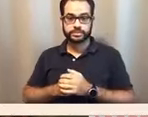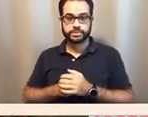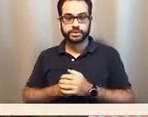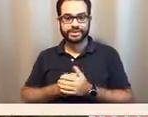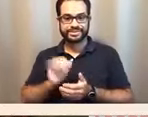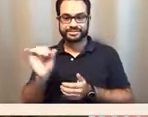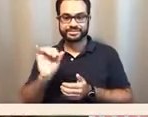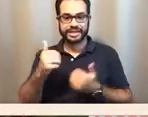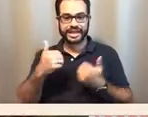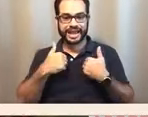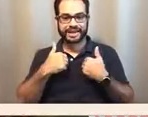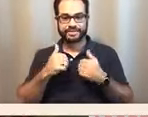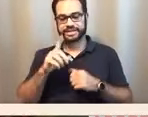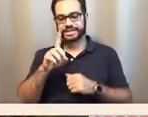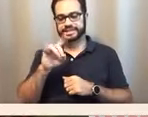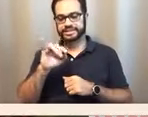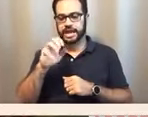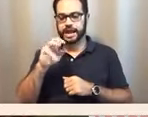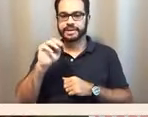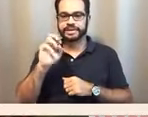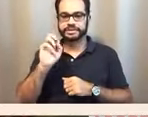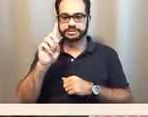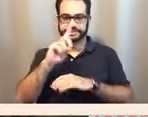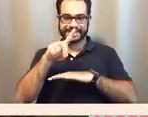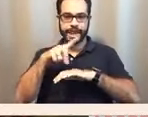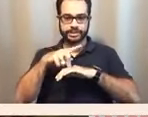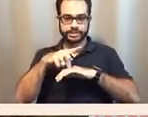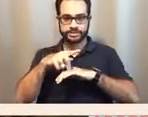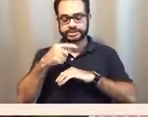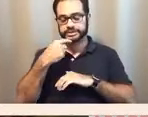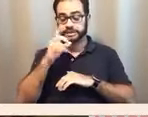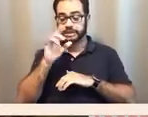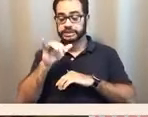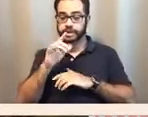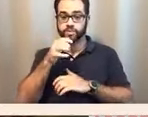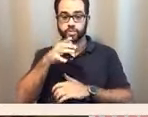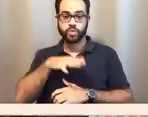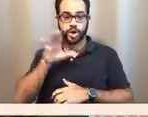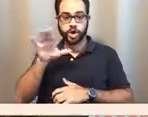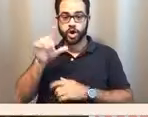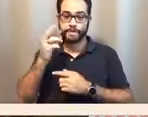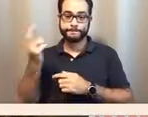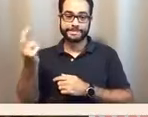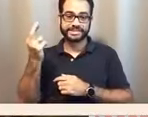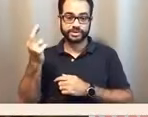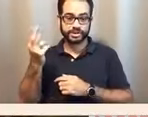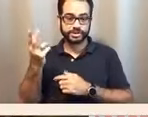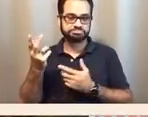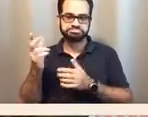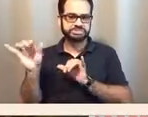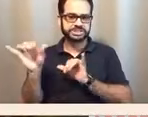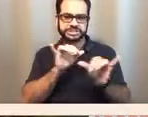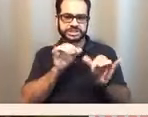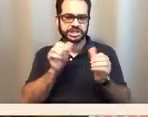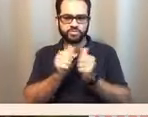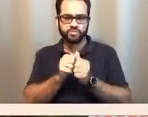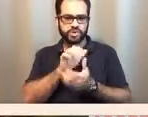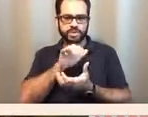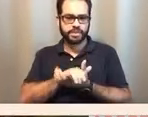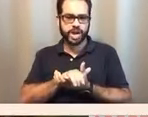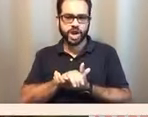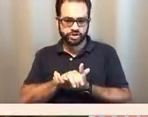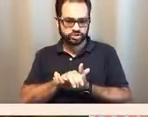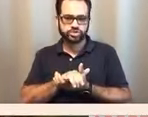diamond. They say diamonds are a woman's best friend. And that's the same thing in marriage. To get to